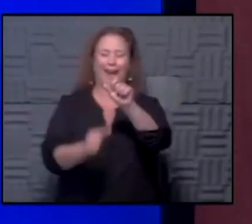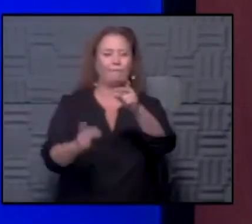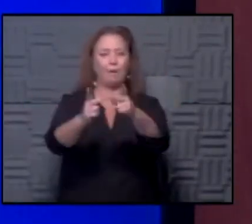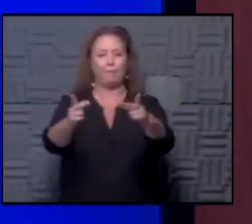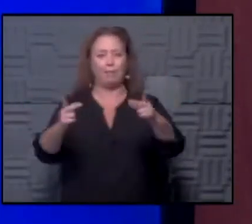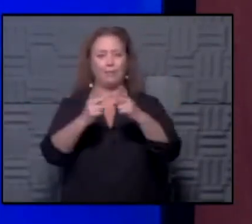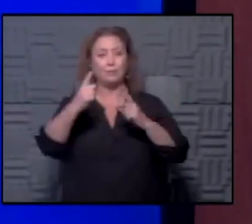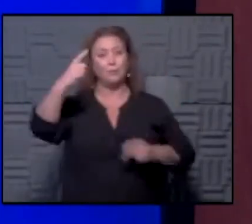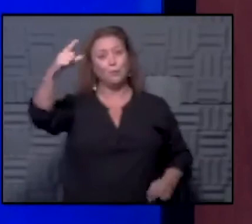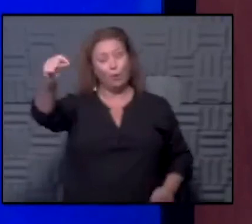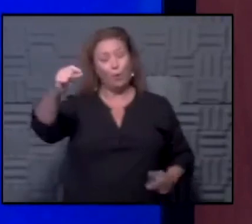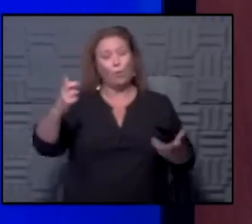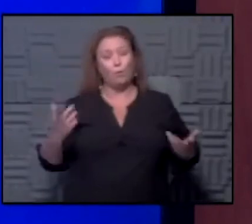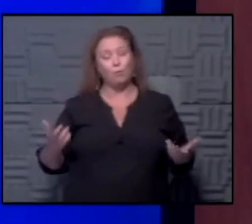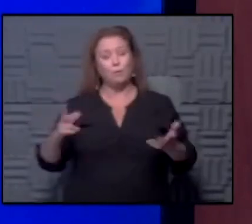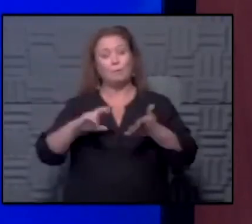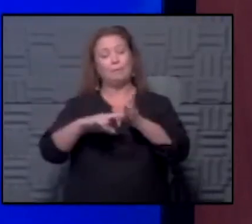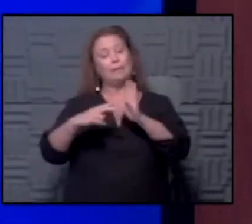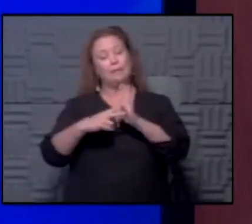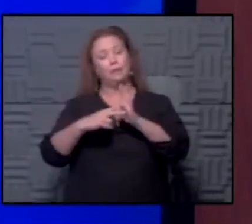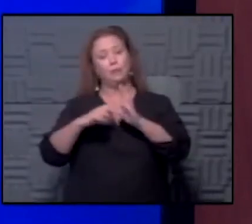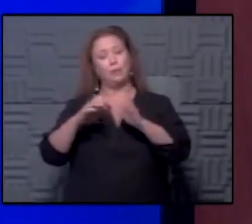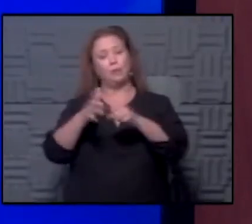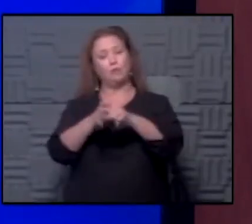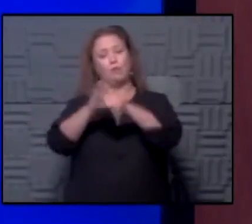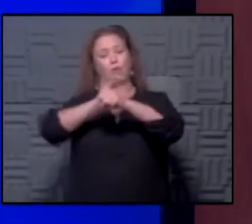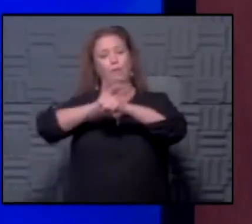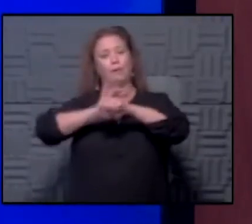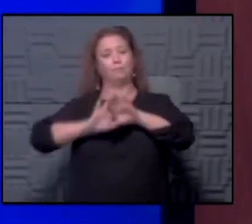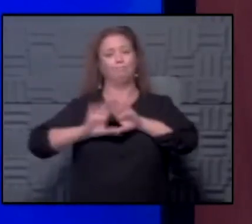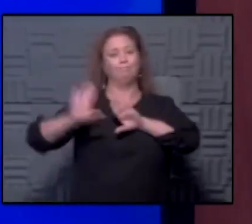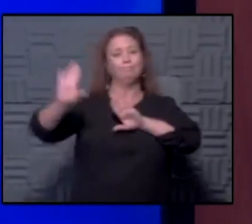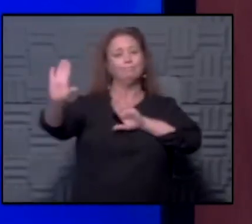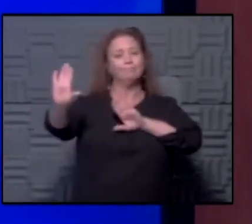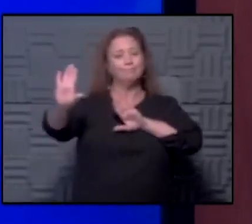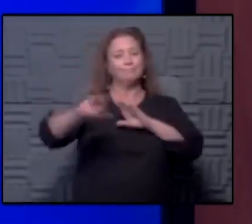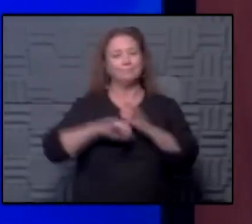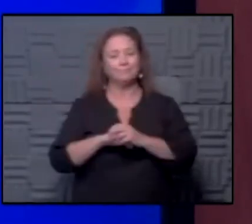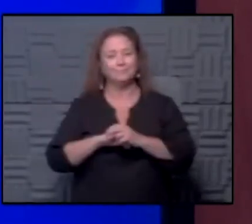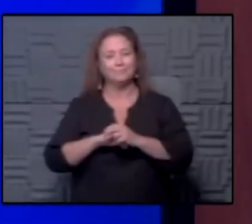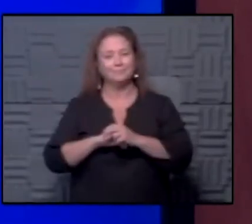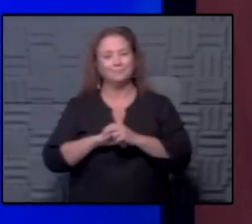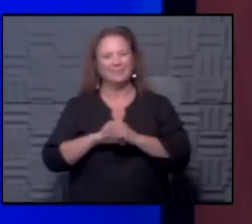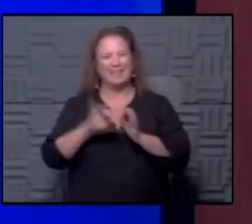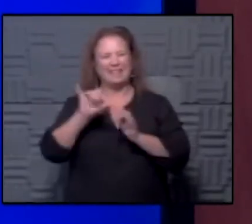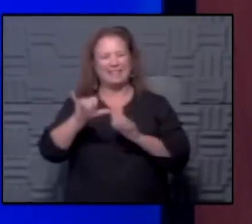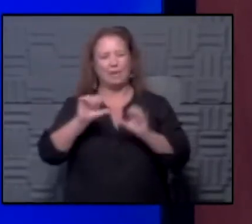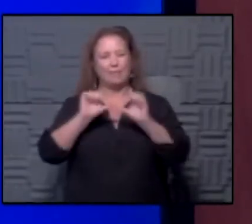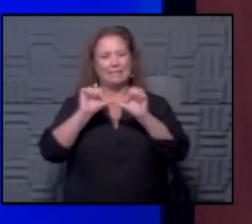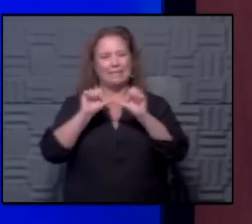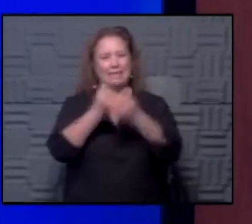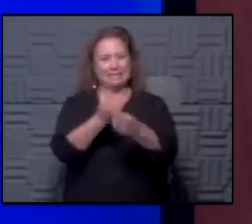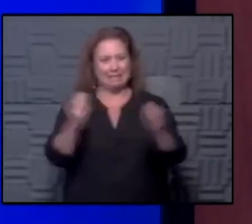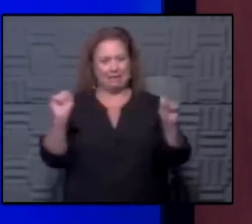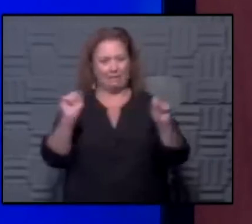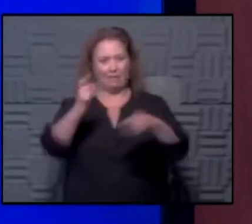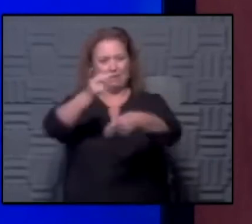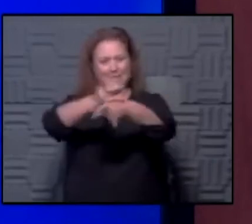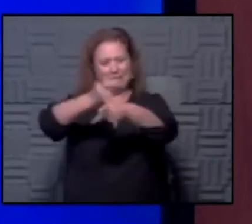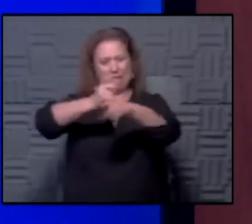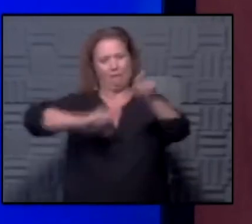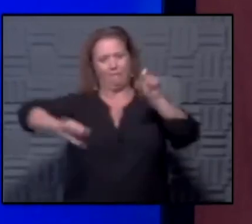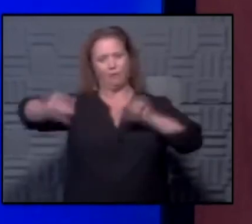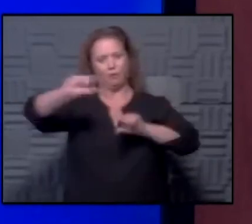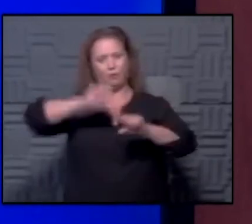you go. That way you can keep the coronavirus at bay. That's how we stay safe. And that's how we take care of each other.